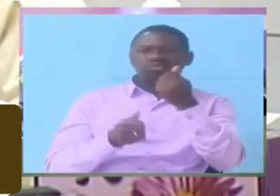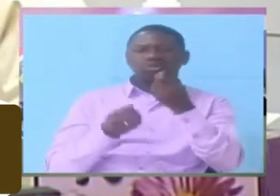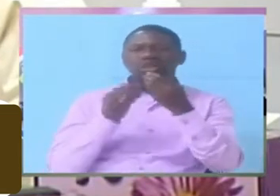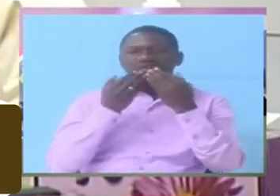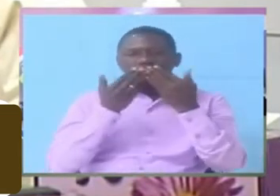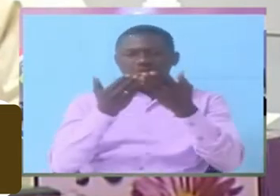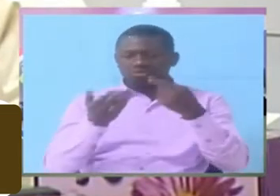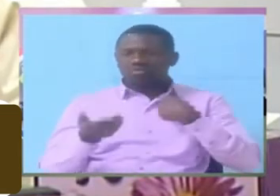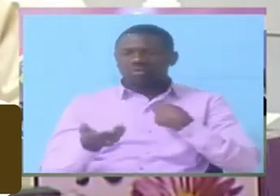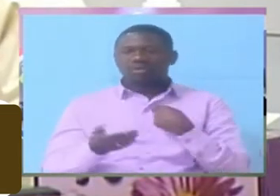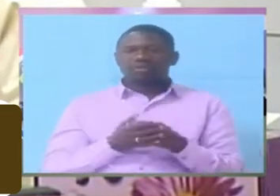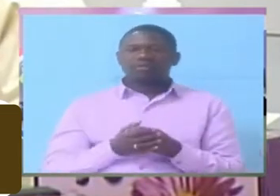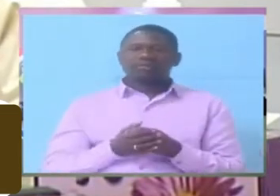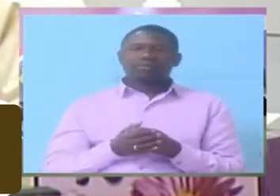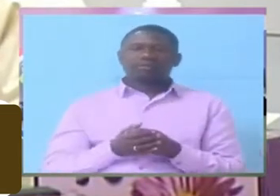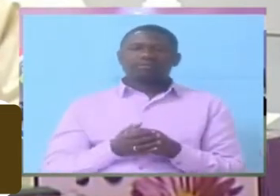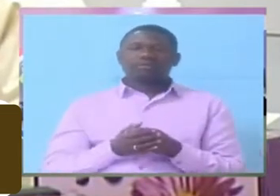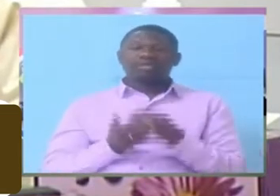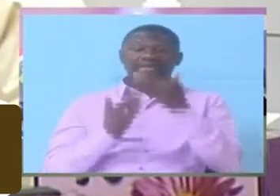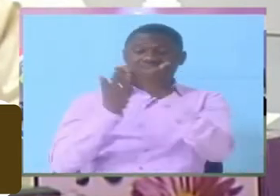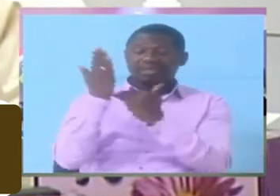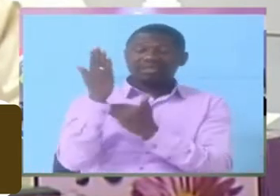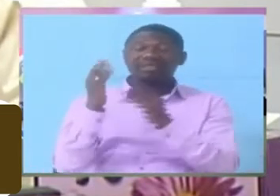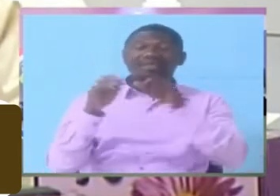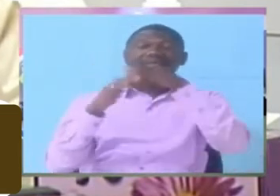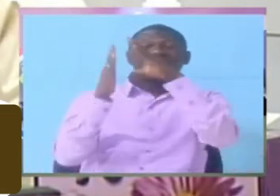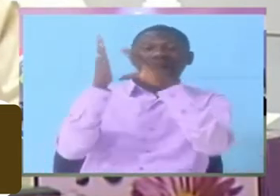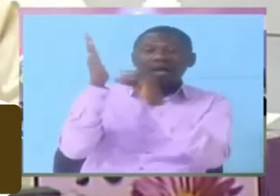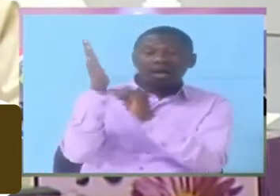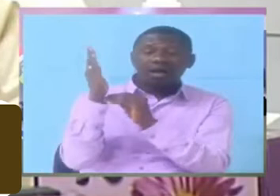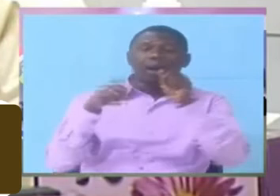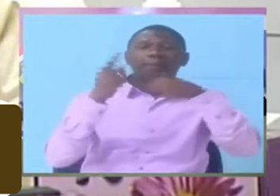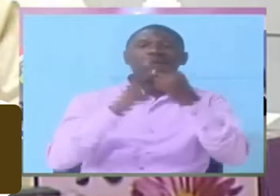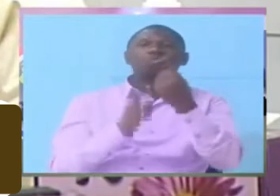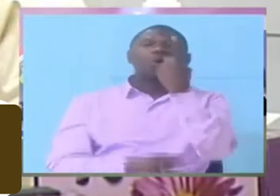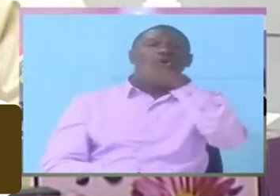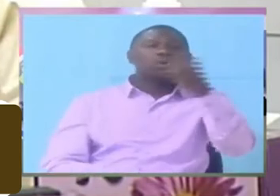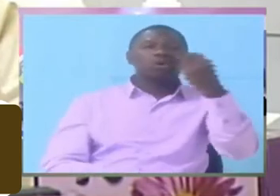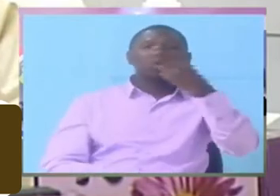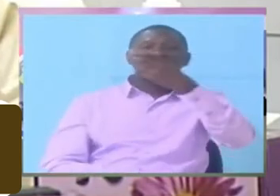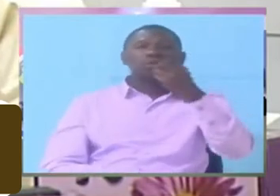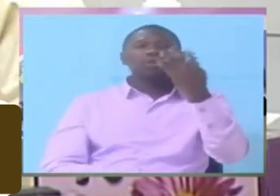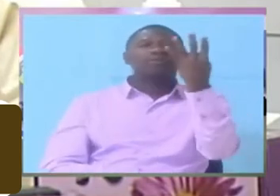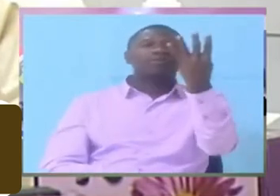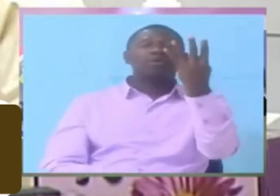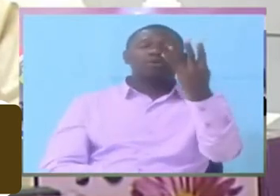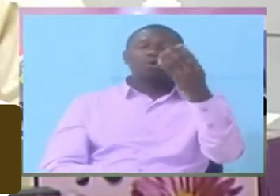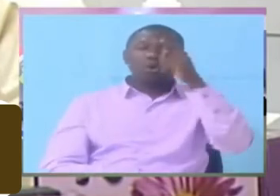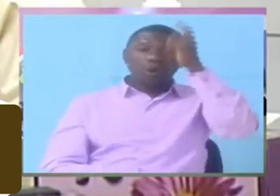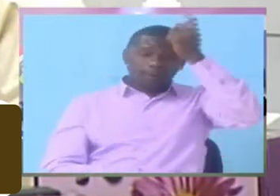about 124. Itatakanya mwoke memumuwa anin nani? They were all dismissed. Yebe